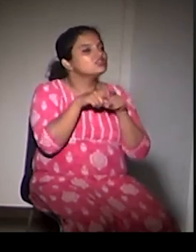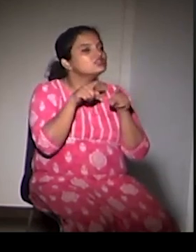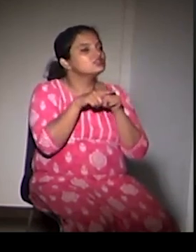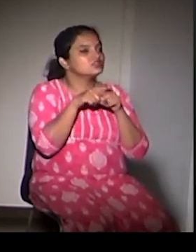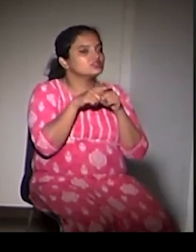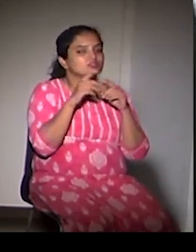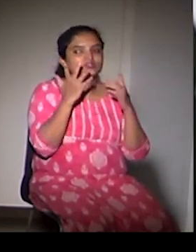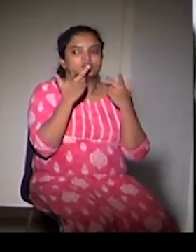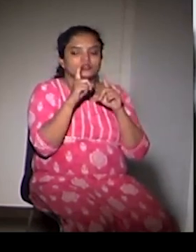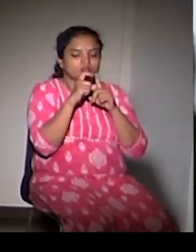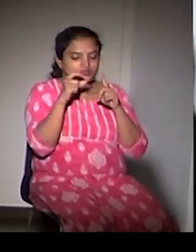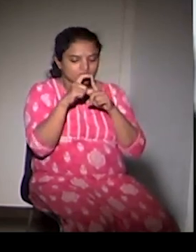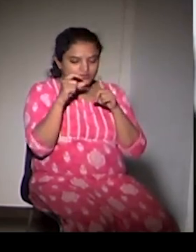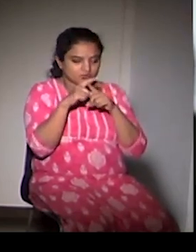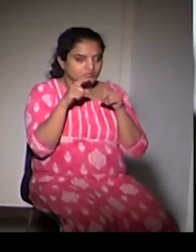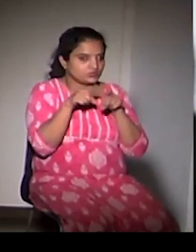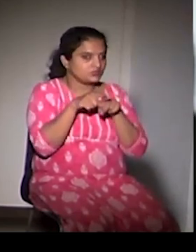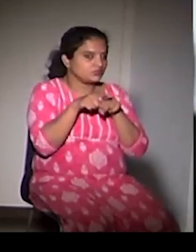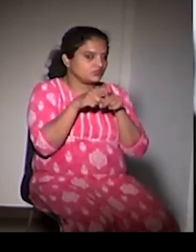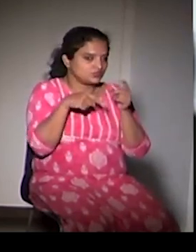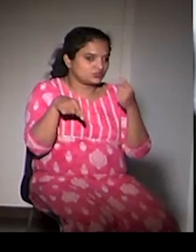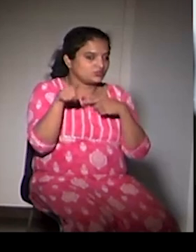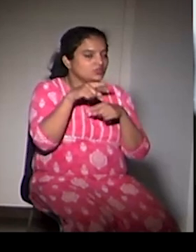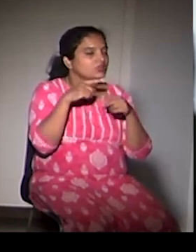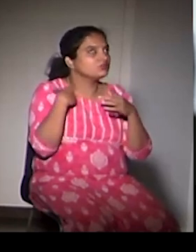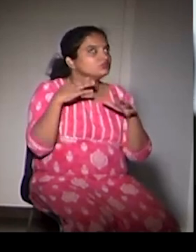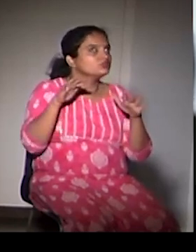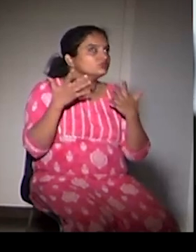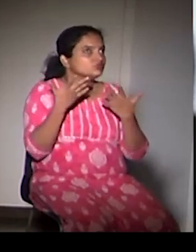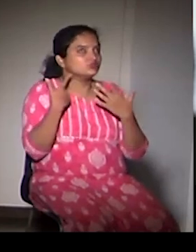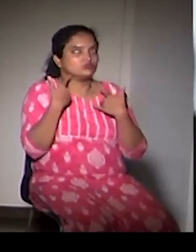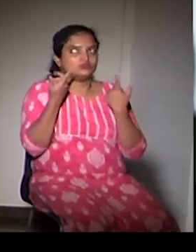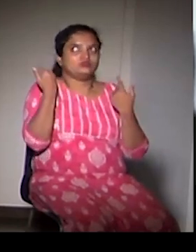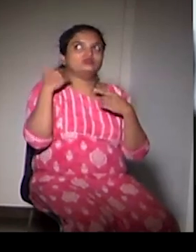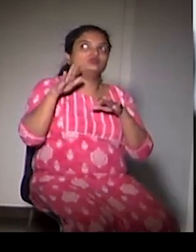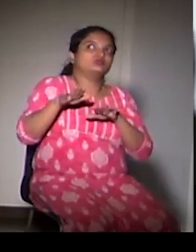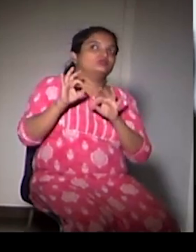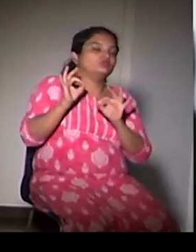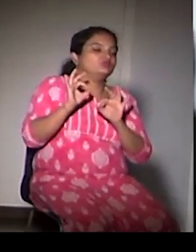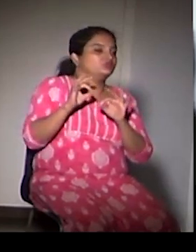recommend it very strongly if some of you have never been before.